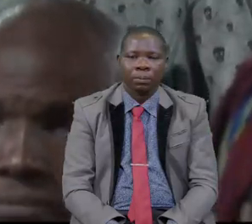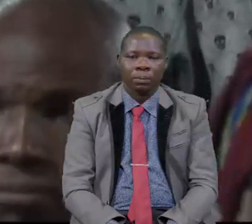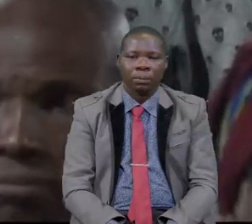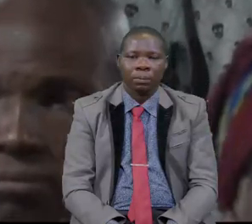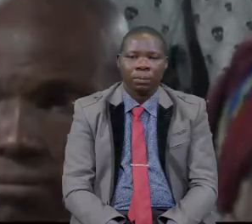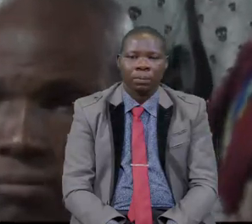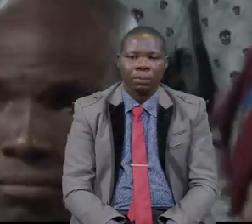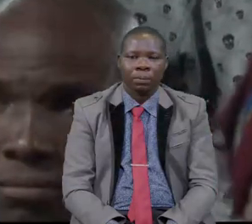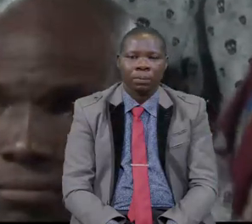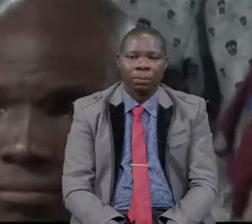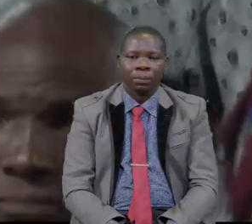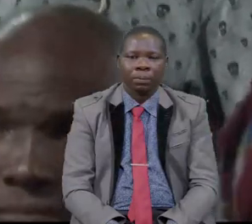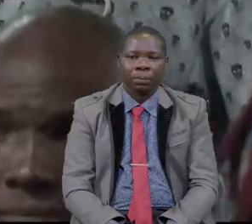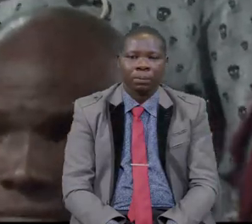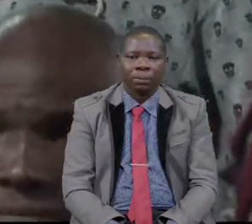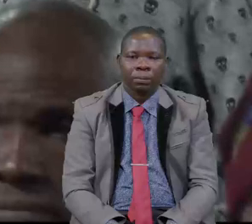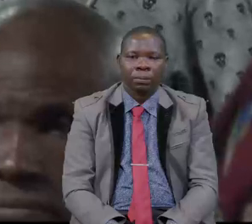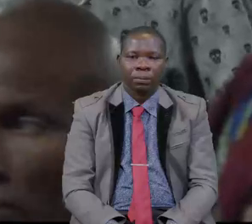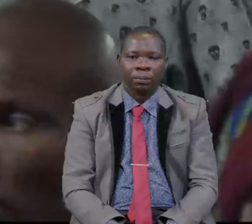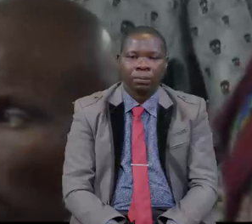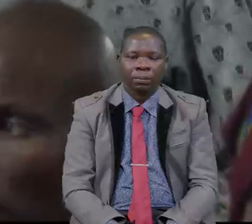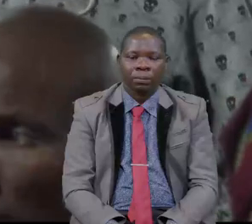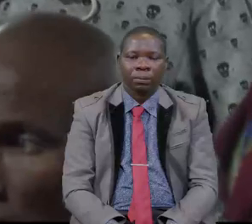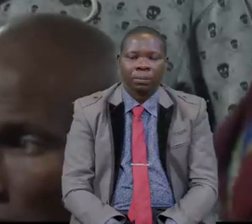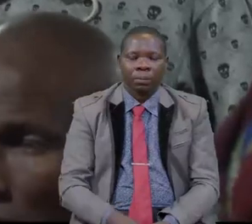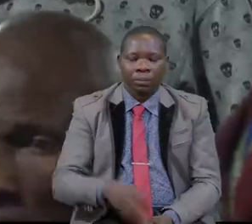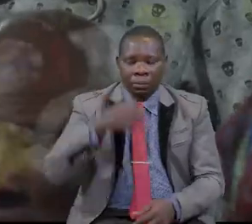Remember lunch hour with Jesus tomorrow,